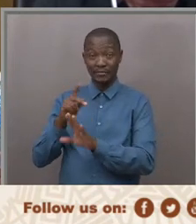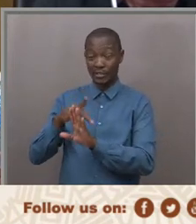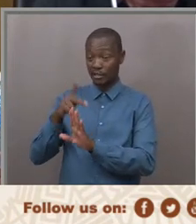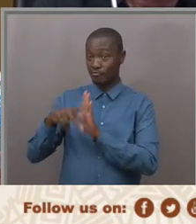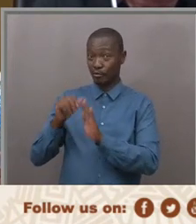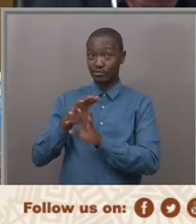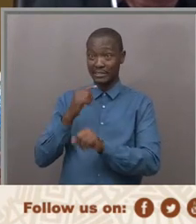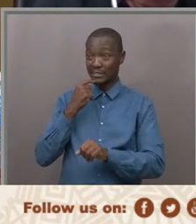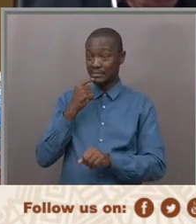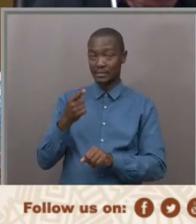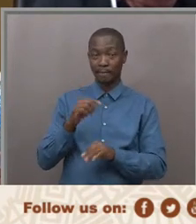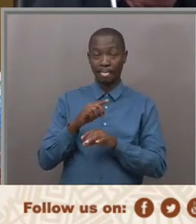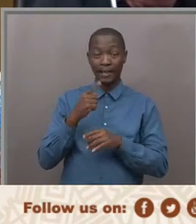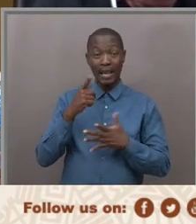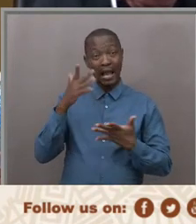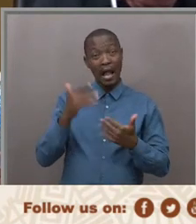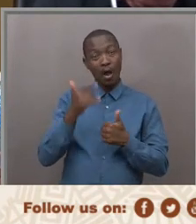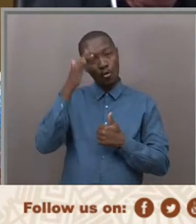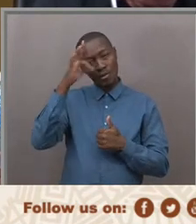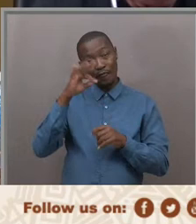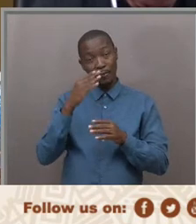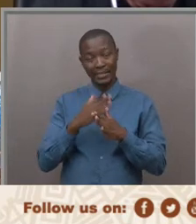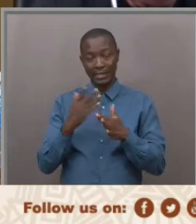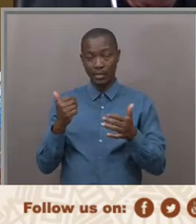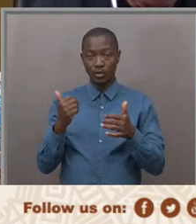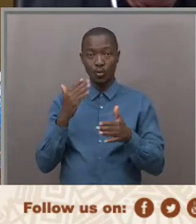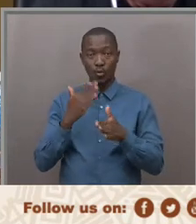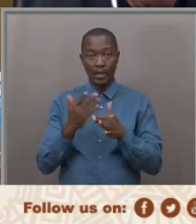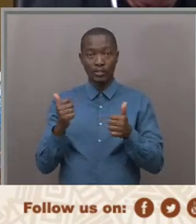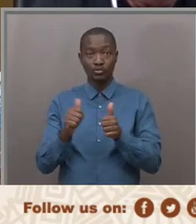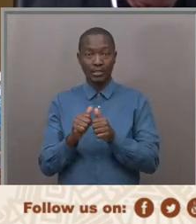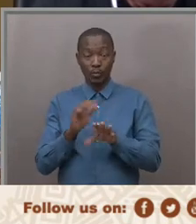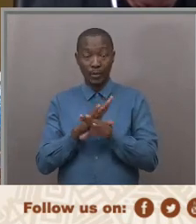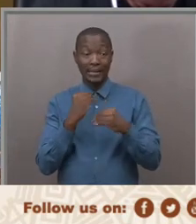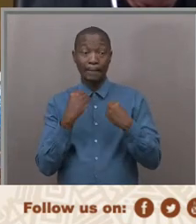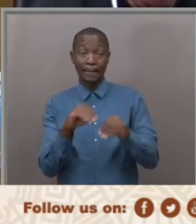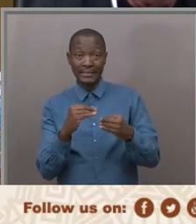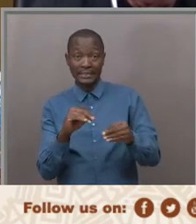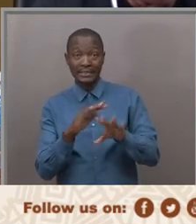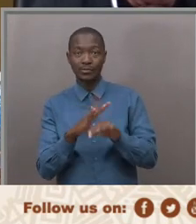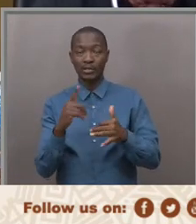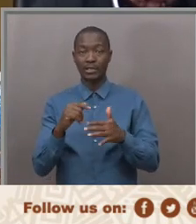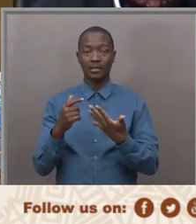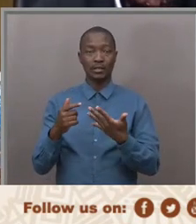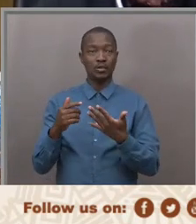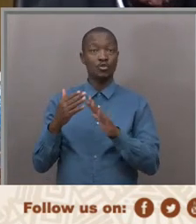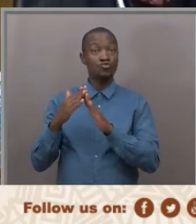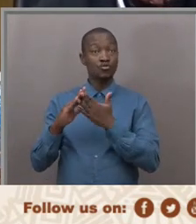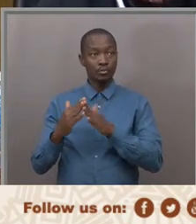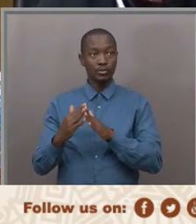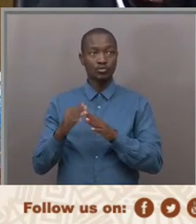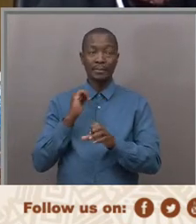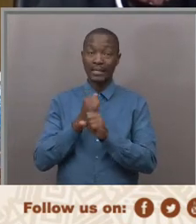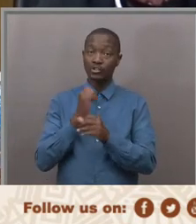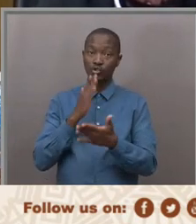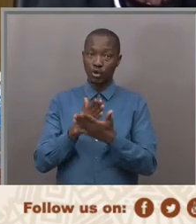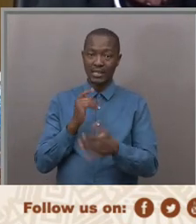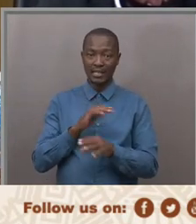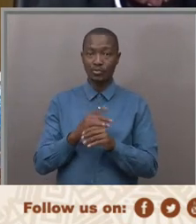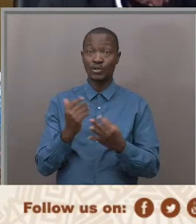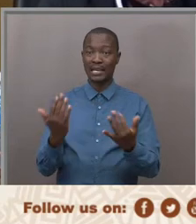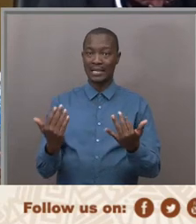of how government can work together with business, with communities, to ensure that we can